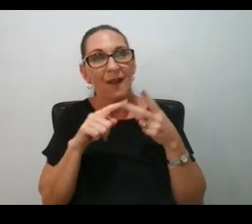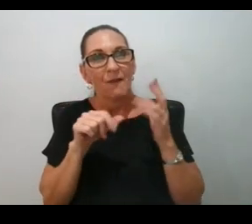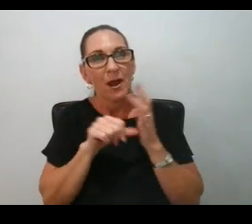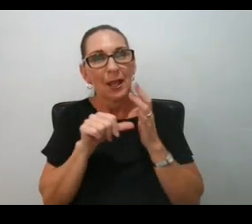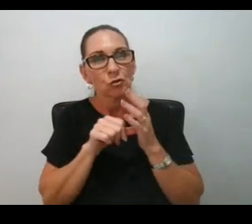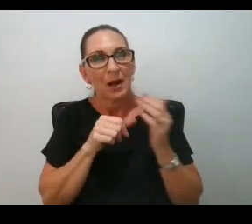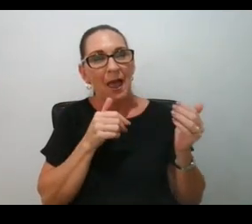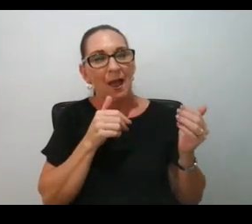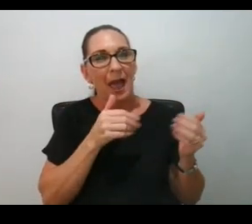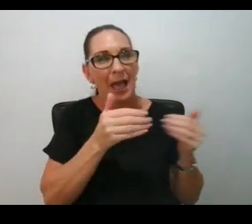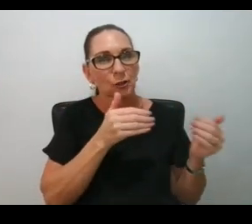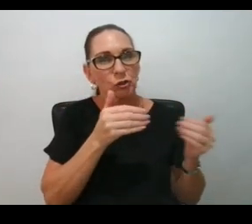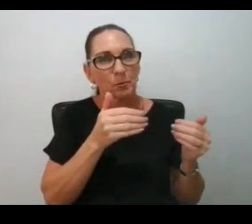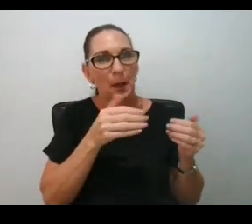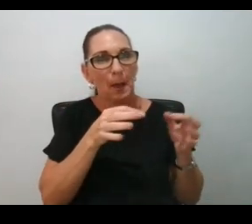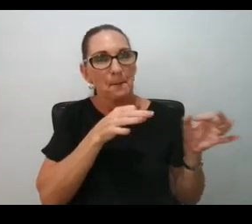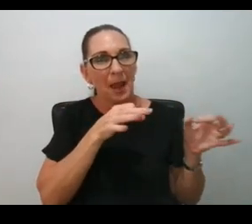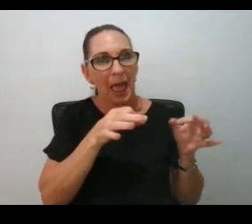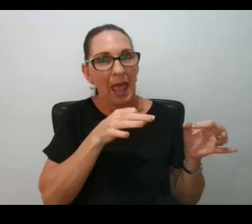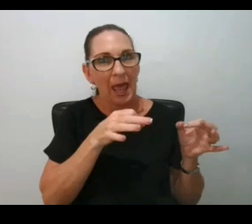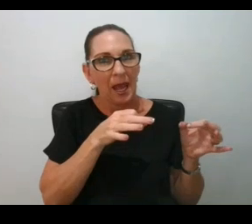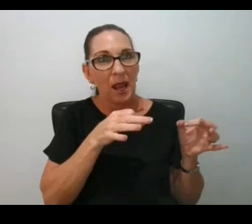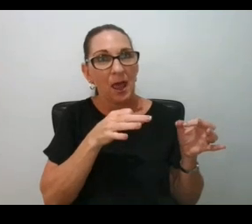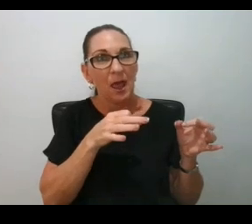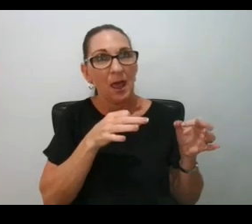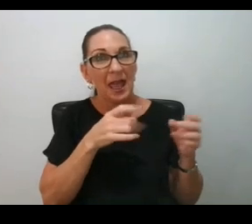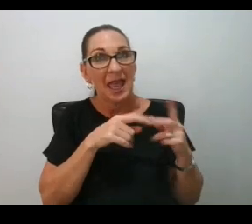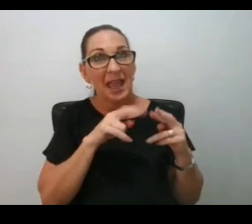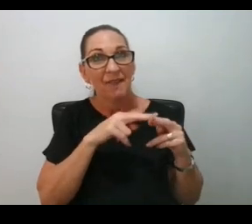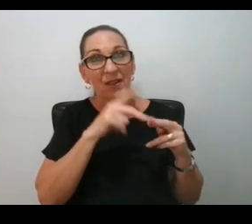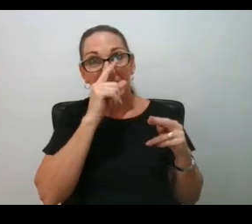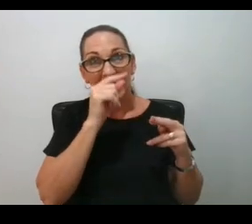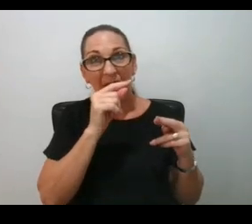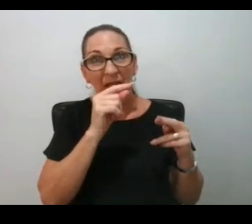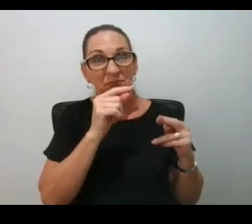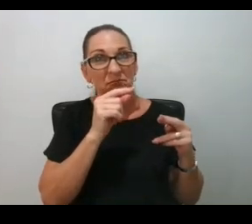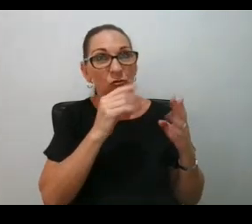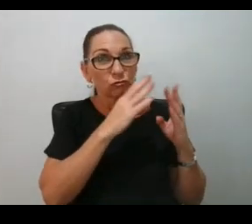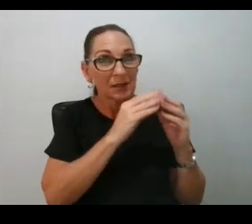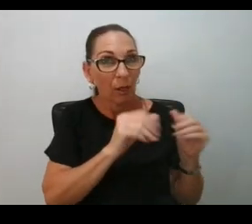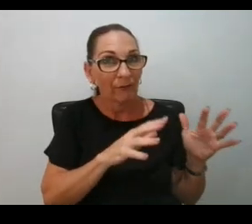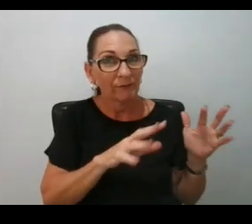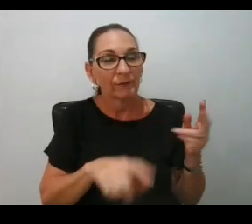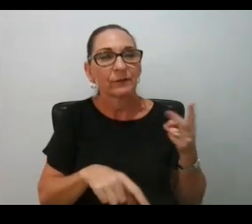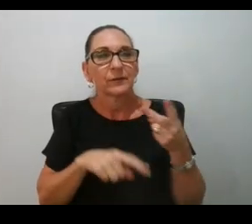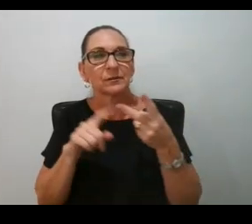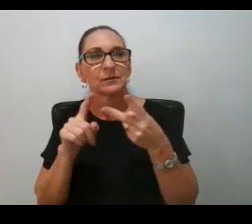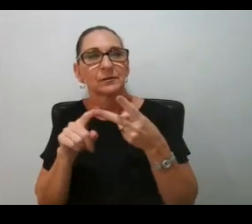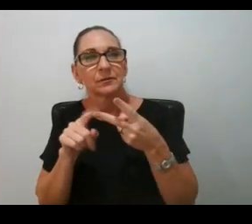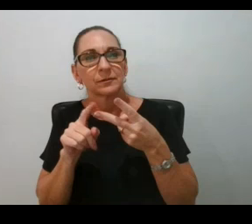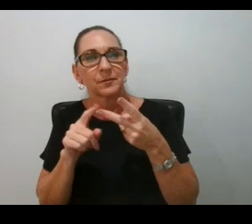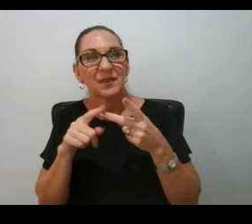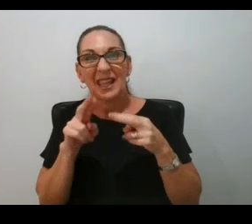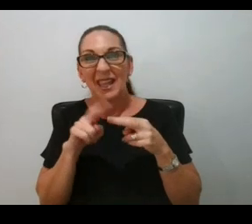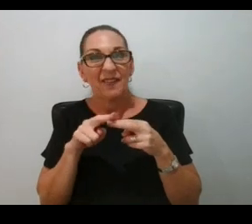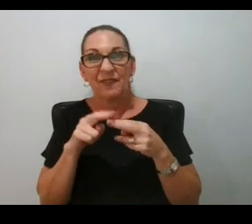is a financial hardship plan if there's a way out, and the second is a financial hardship plan if there's not a way